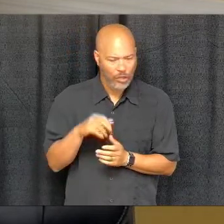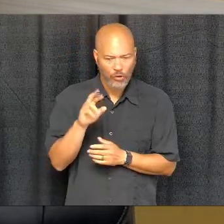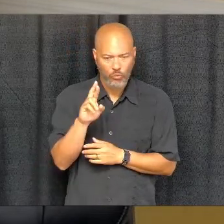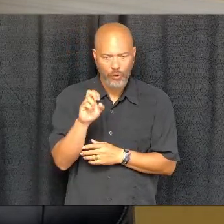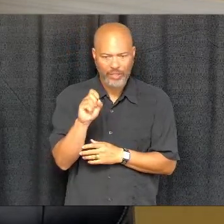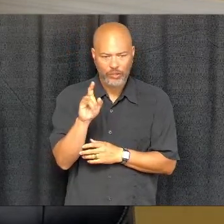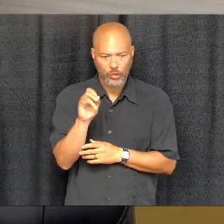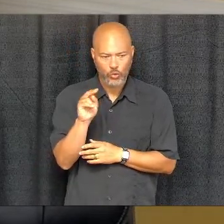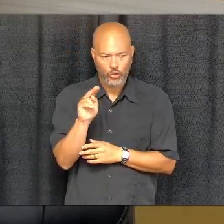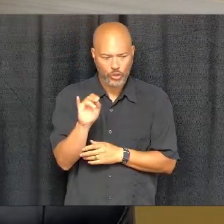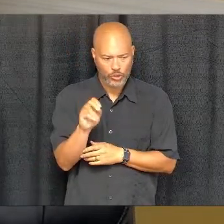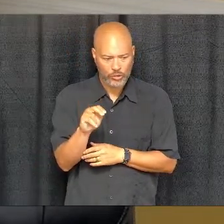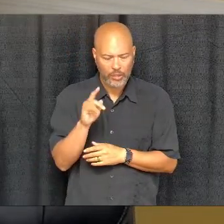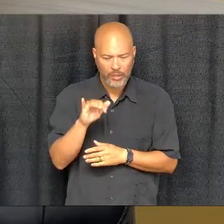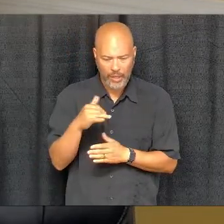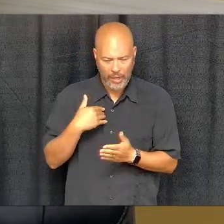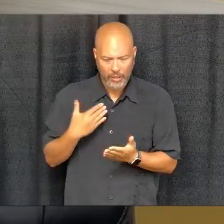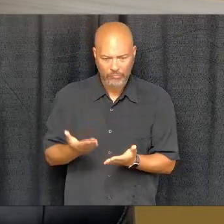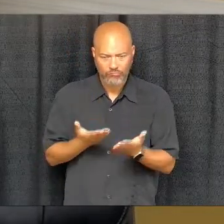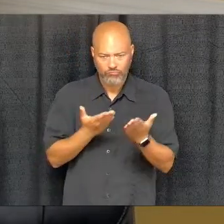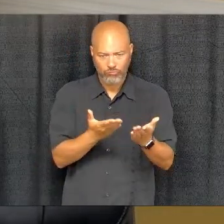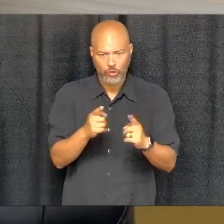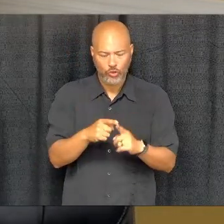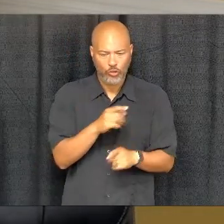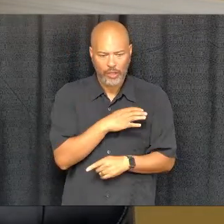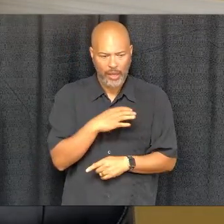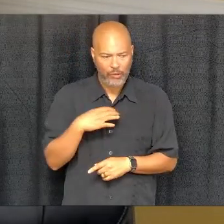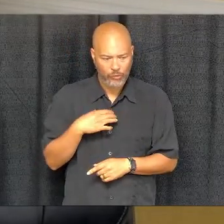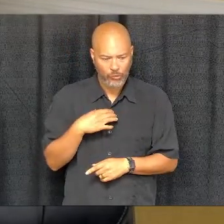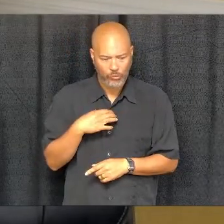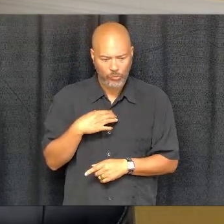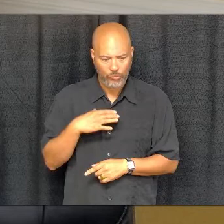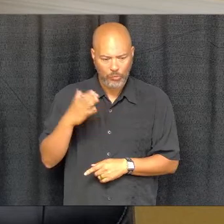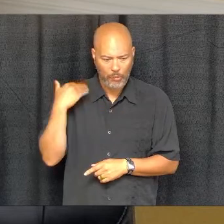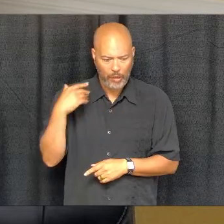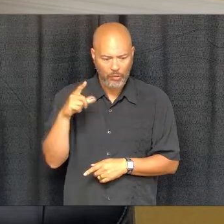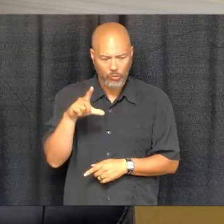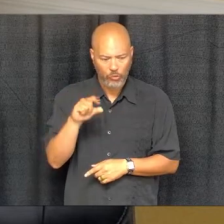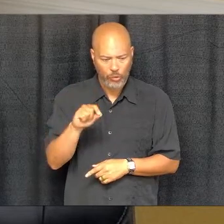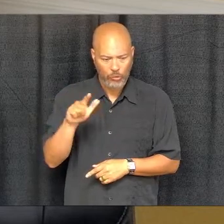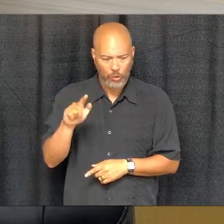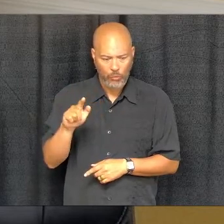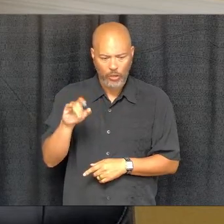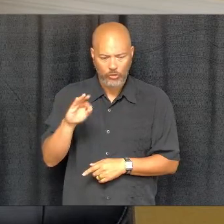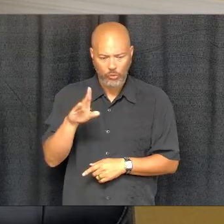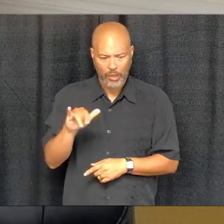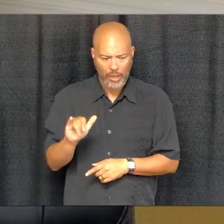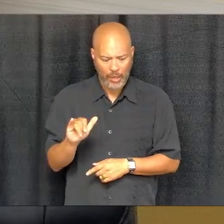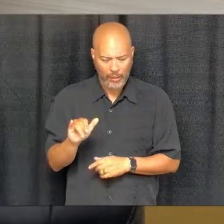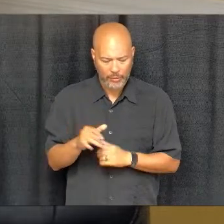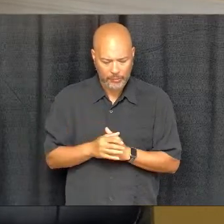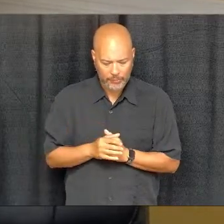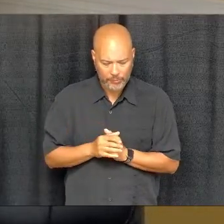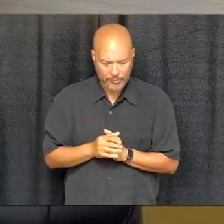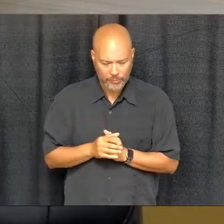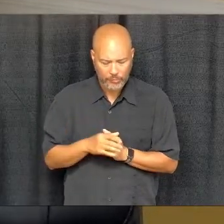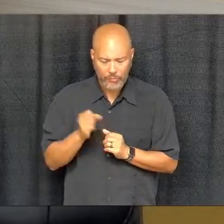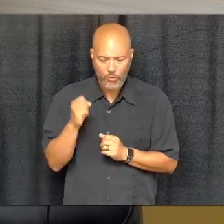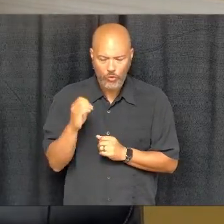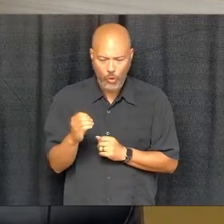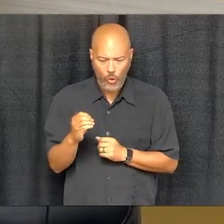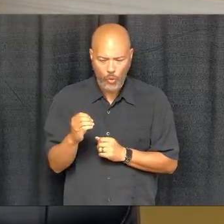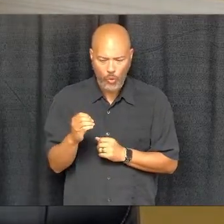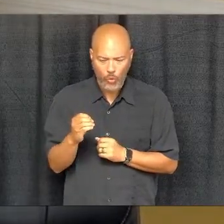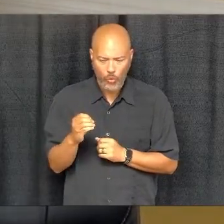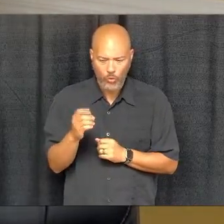resolution that I had brought forth to the council back in 2021 of July. And so